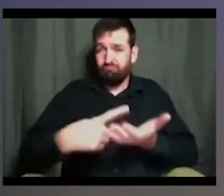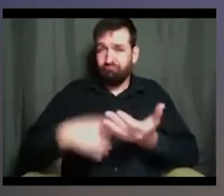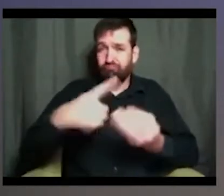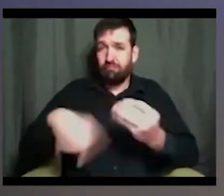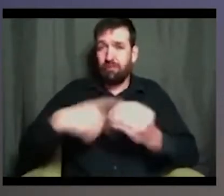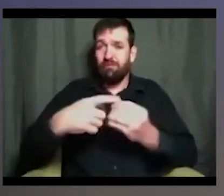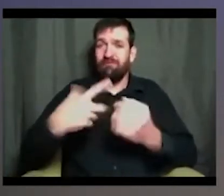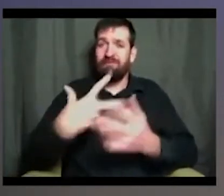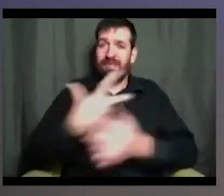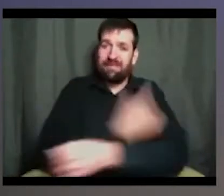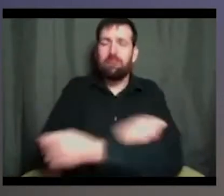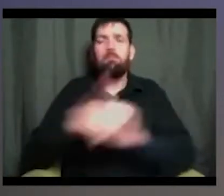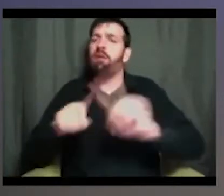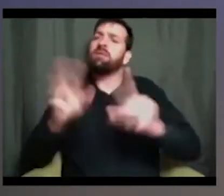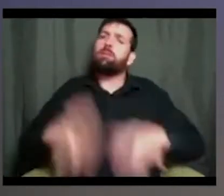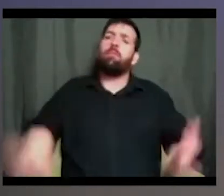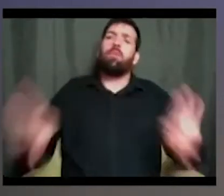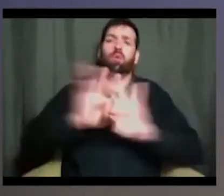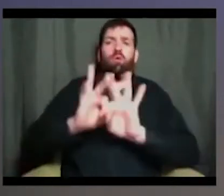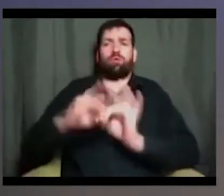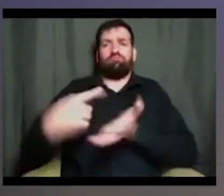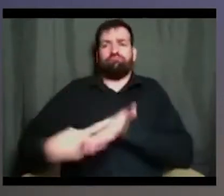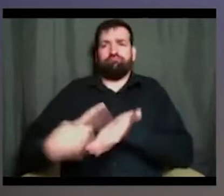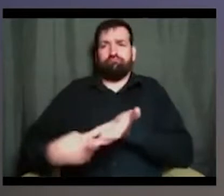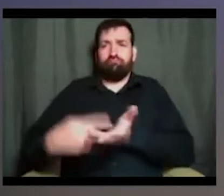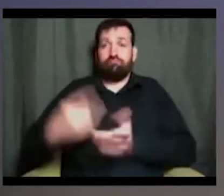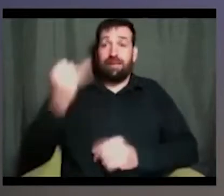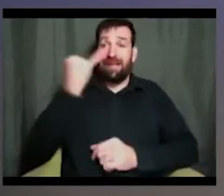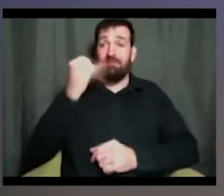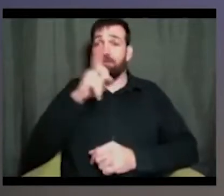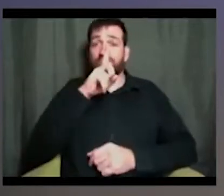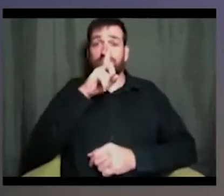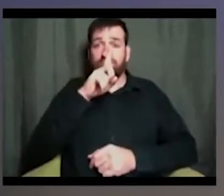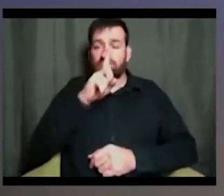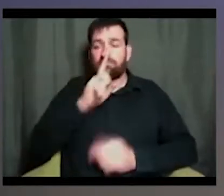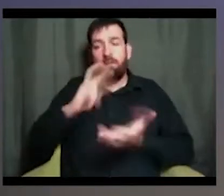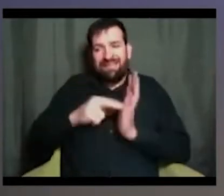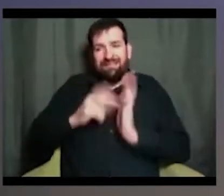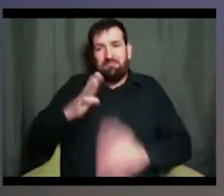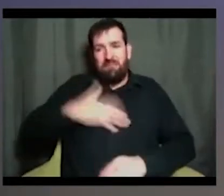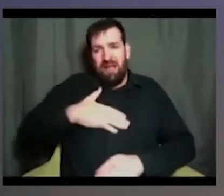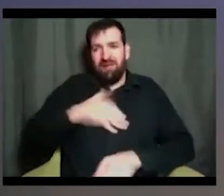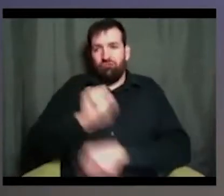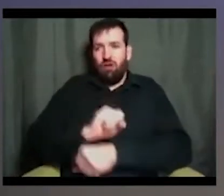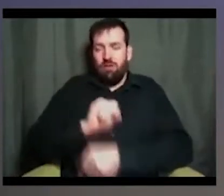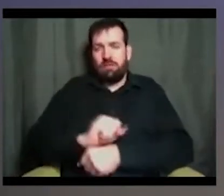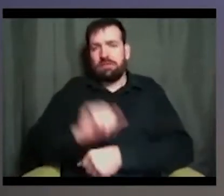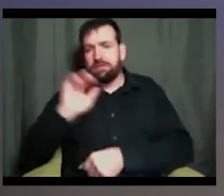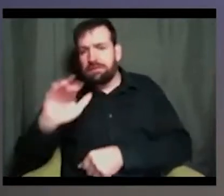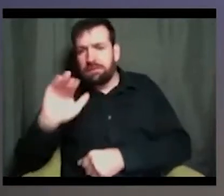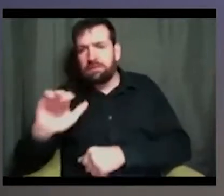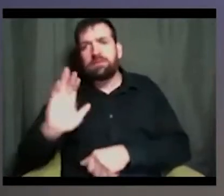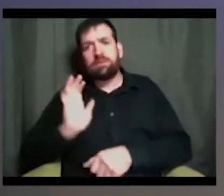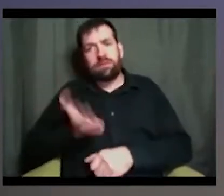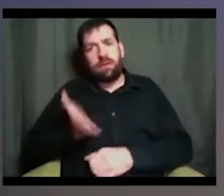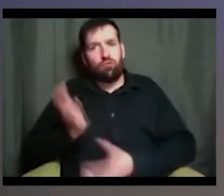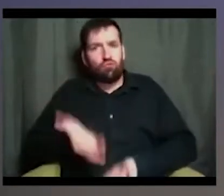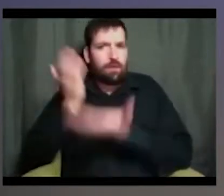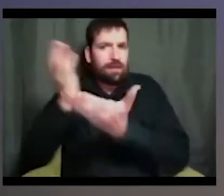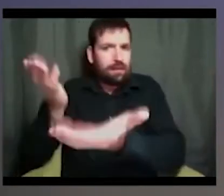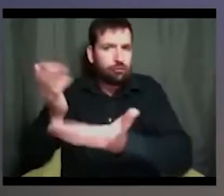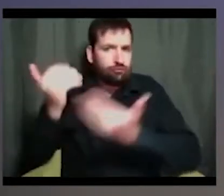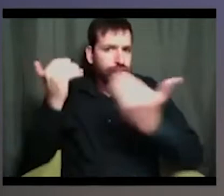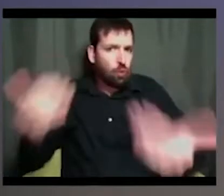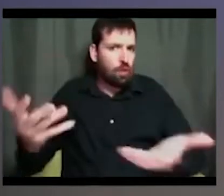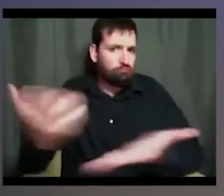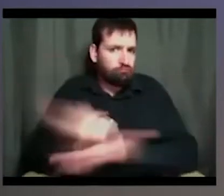bring it up, because if we're not bringing it up, then we're not doing our job of saying, hey, this is kind of what the recommendations are. We could go ahead and do it. I mean, I know